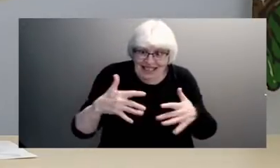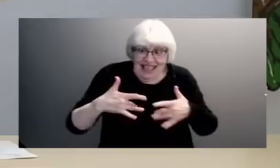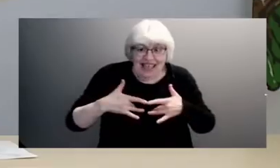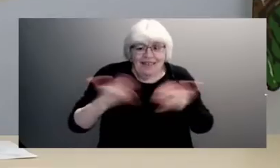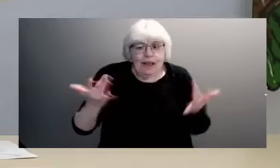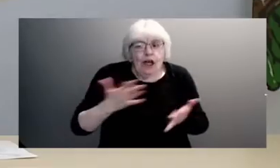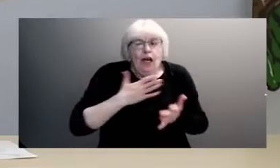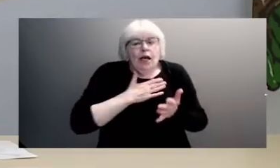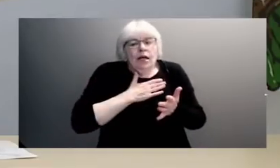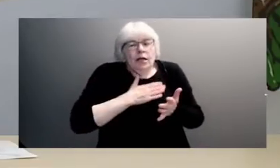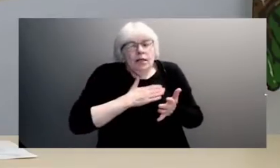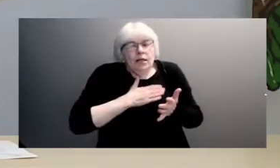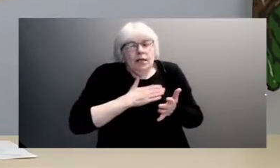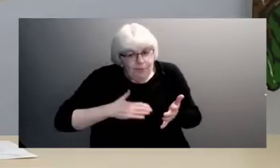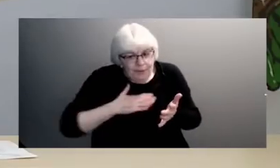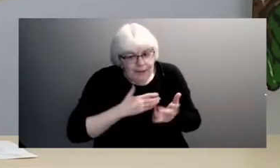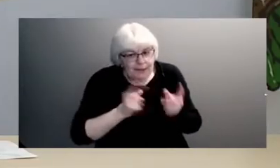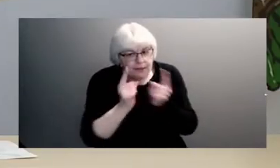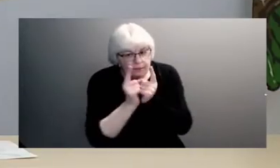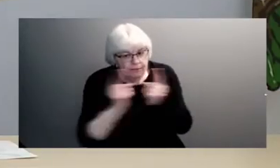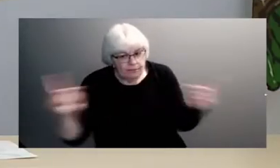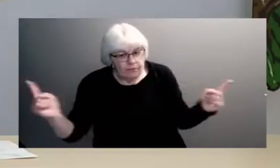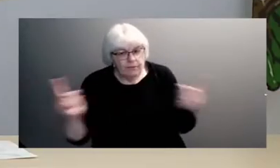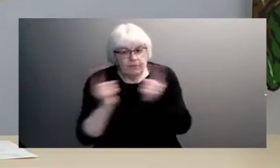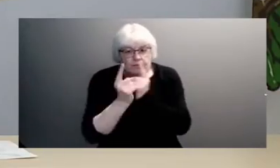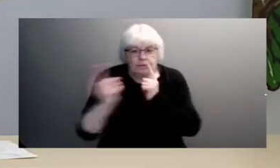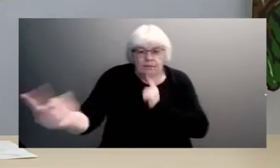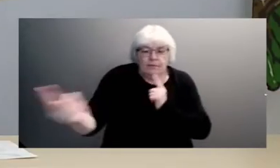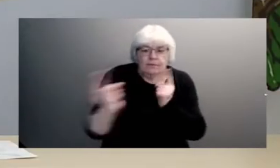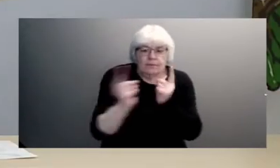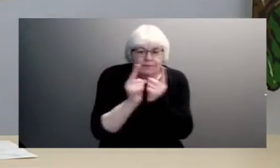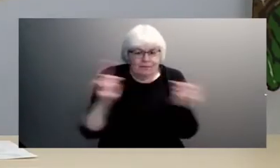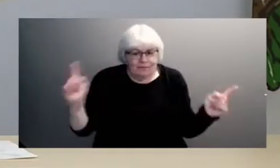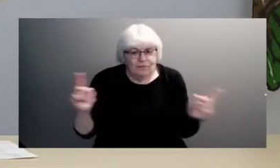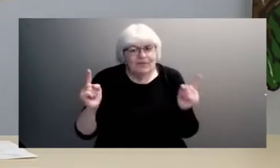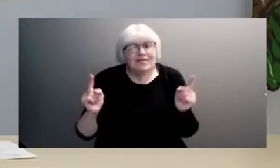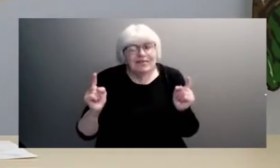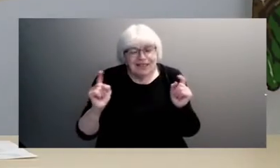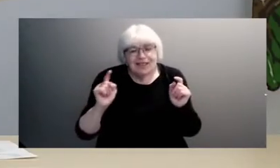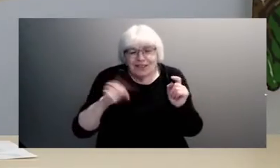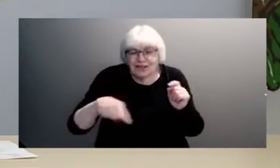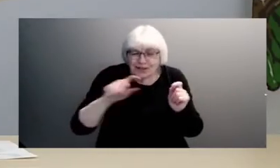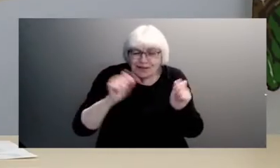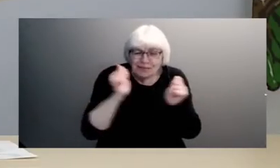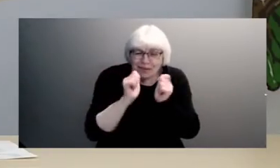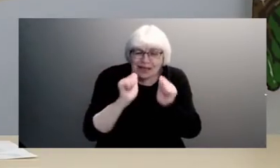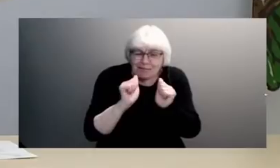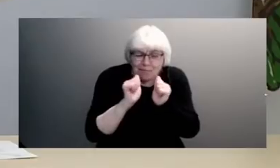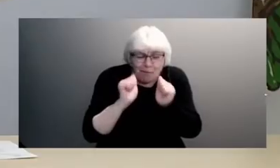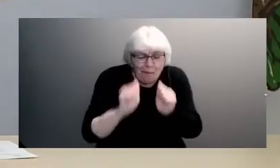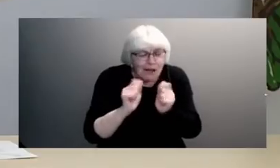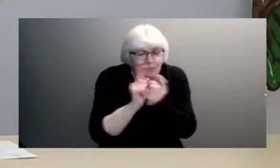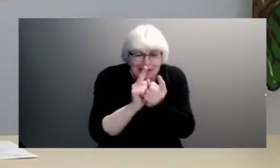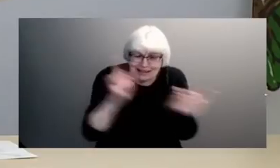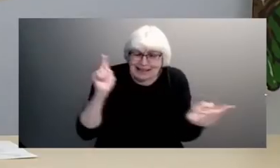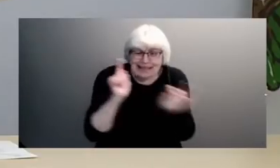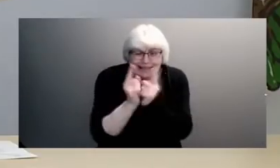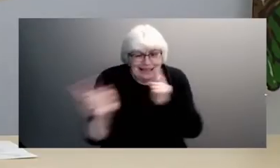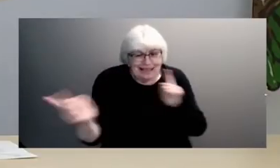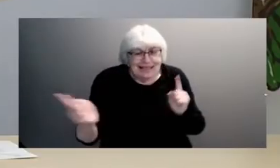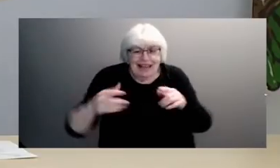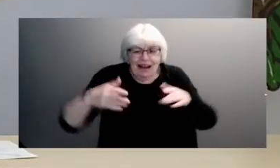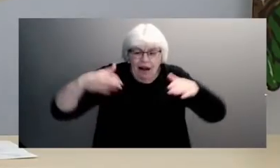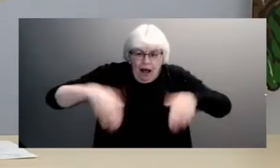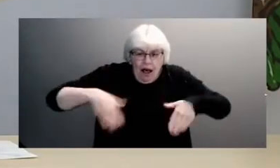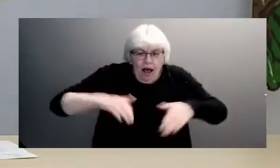even with the Vax Pass events. And but at this point, we have not put that restriction in place, but masks are going to be worn at